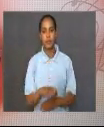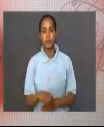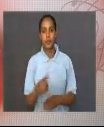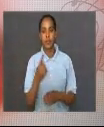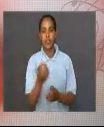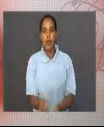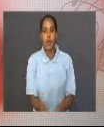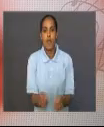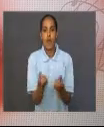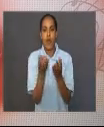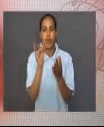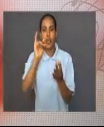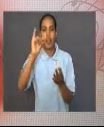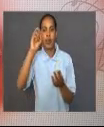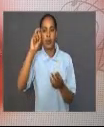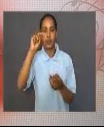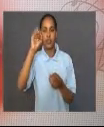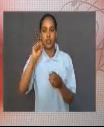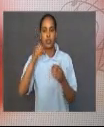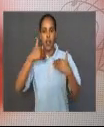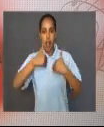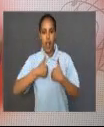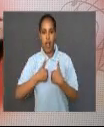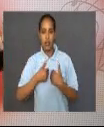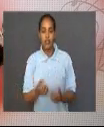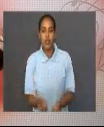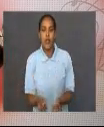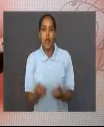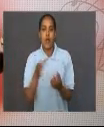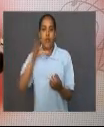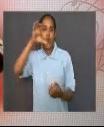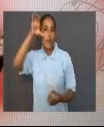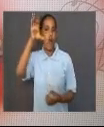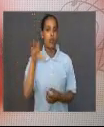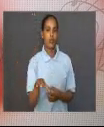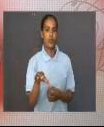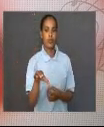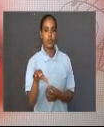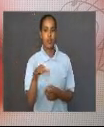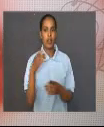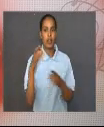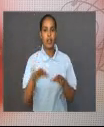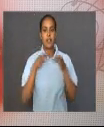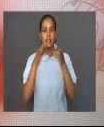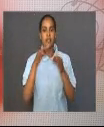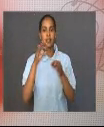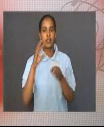The more ions there are, the more powerful the current will